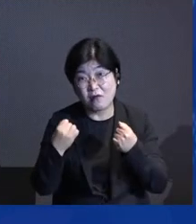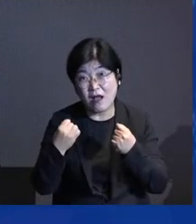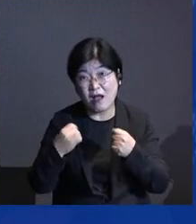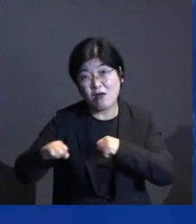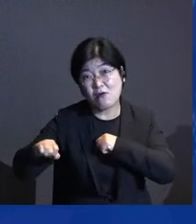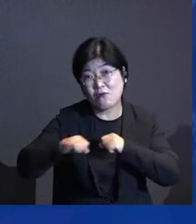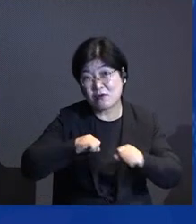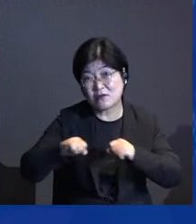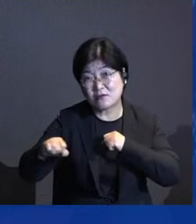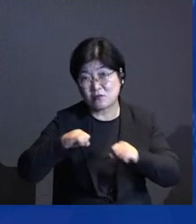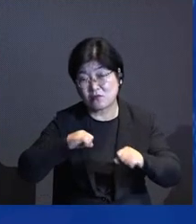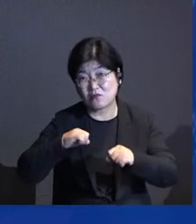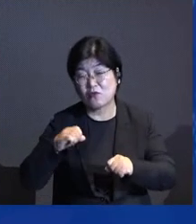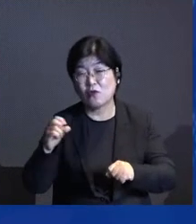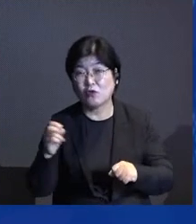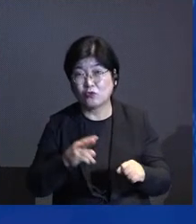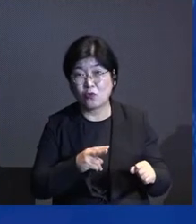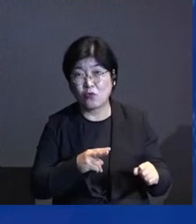will provide,